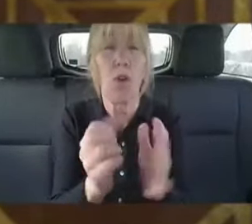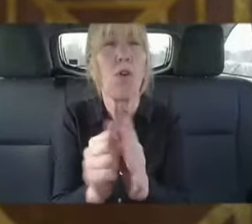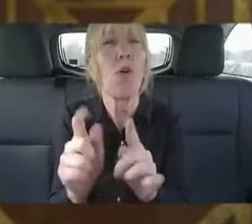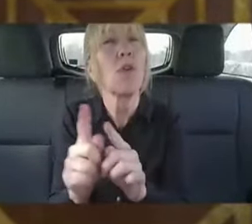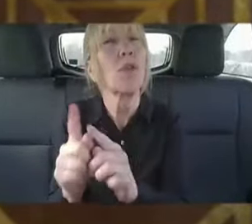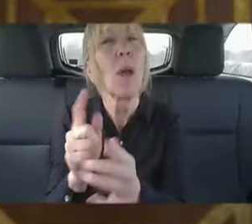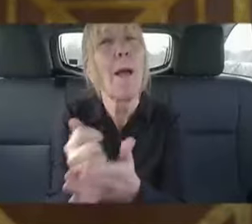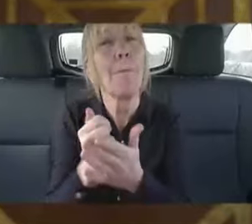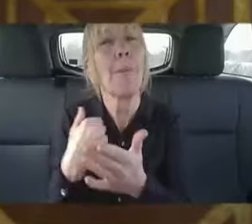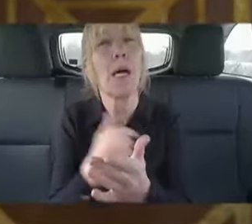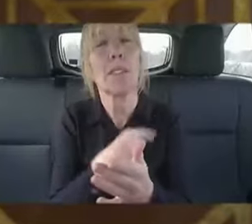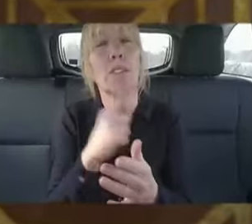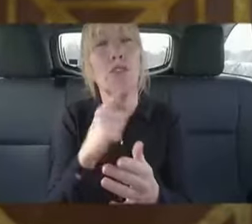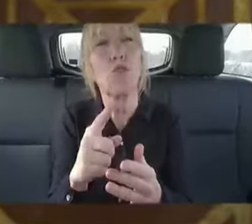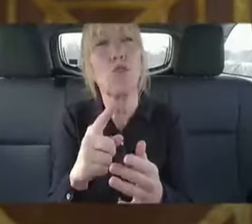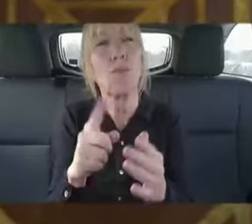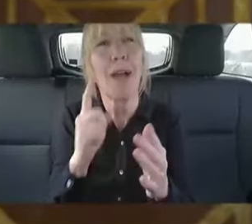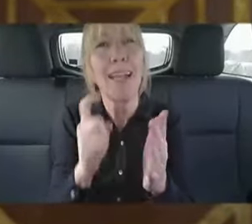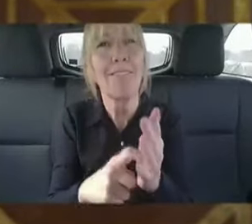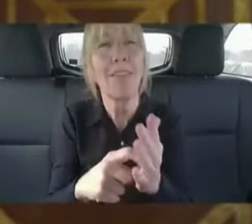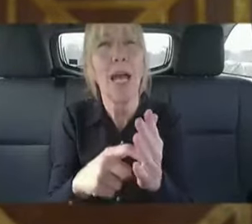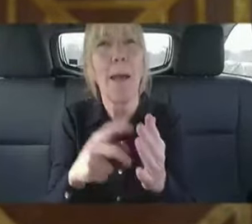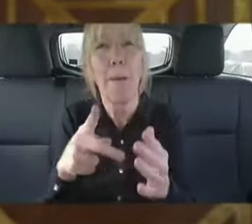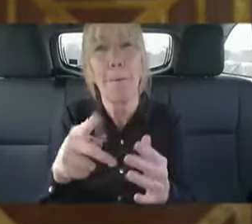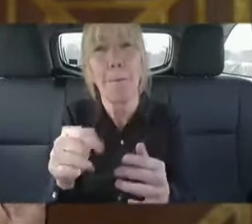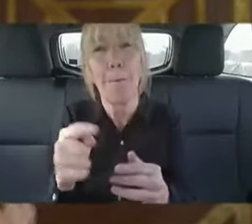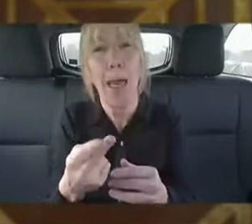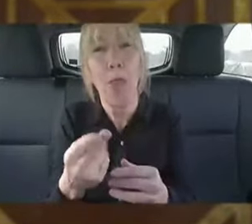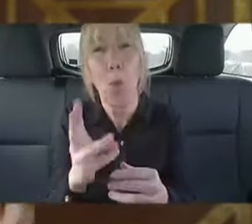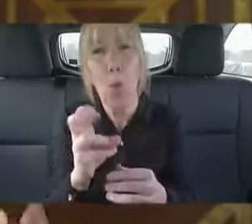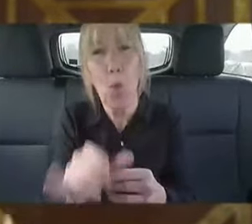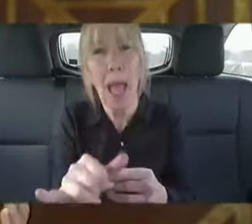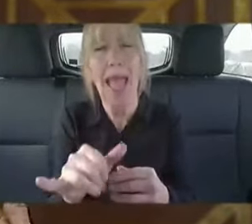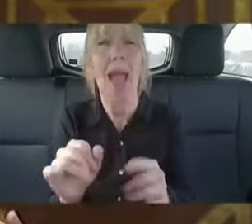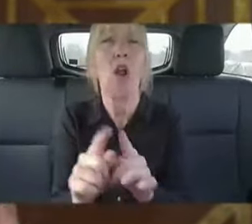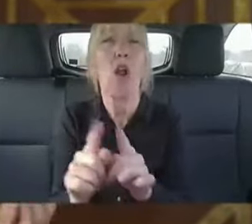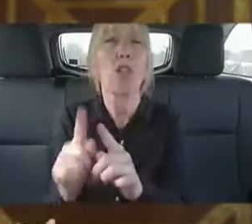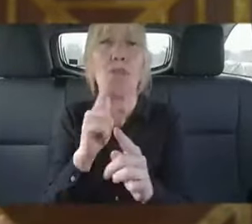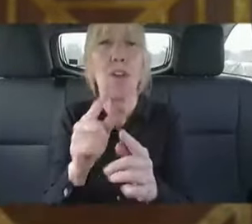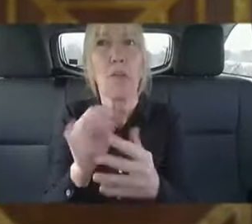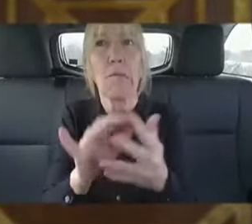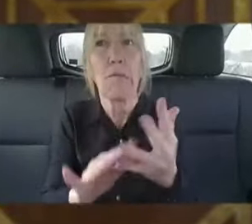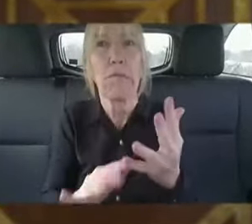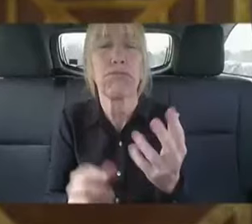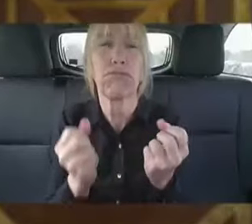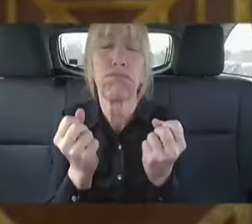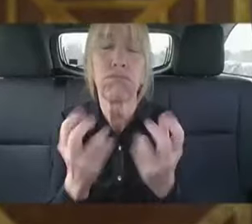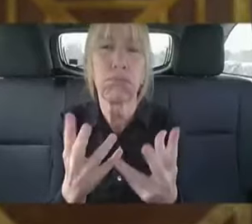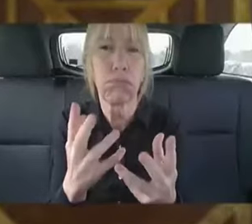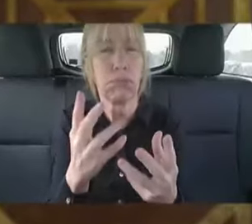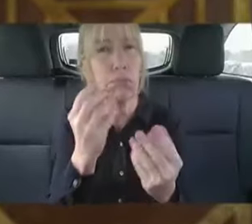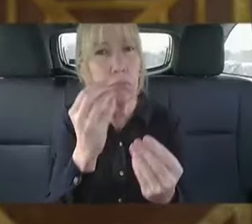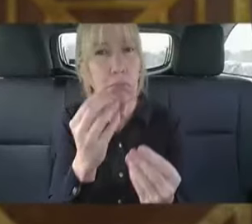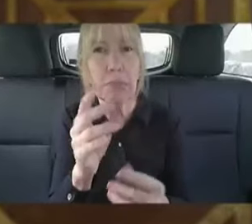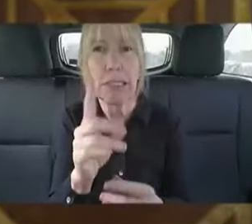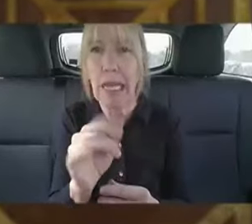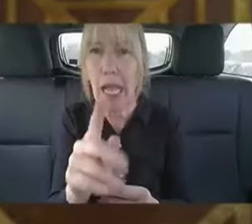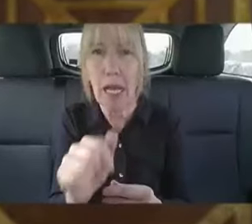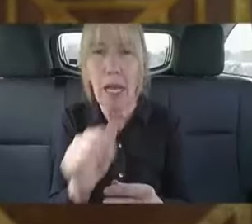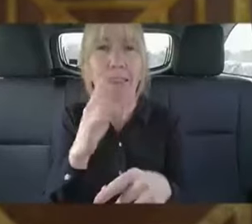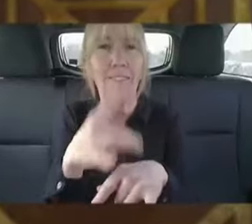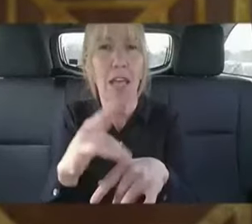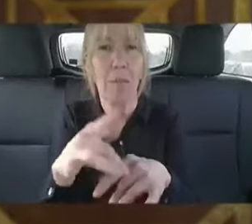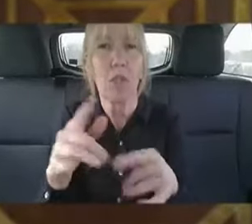therapeutic pathways and can really also sift through the trillions of data bits that are available to us in the